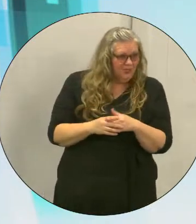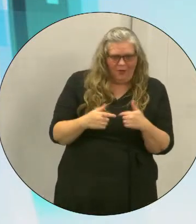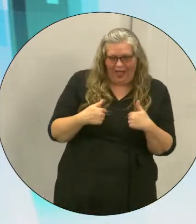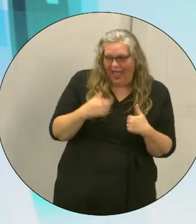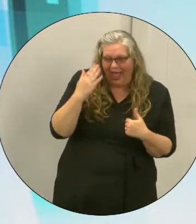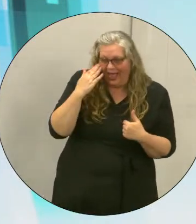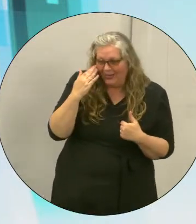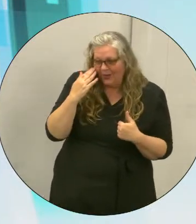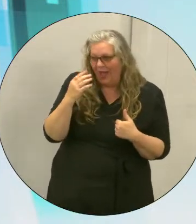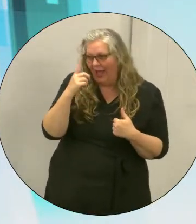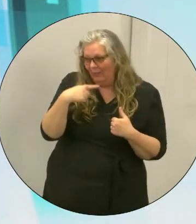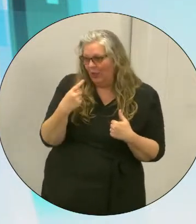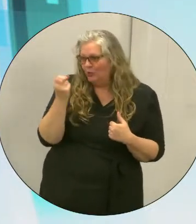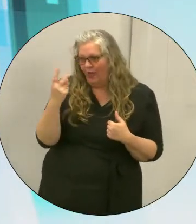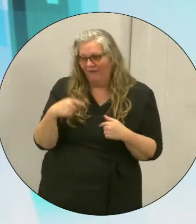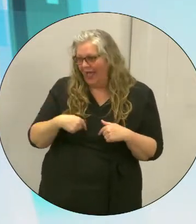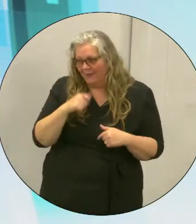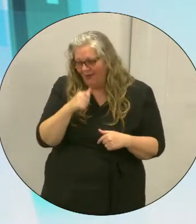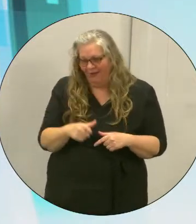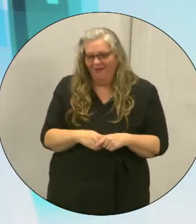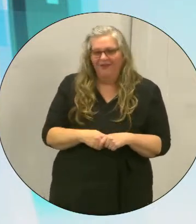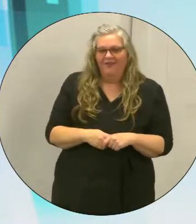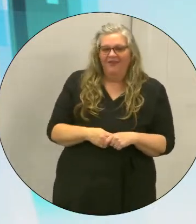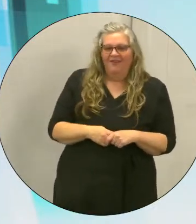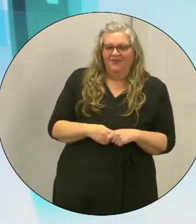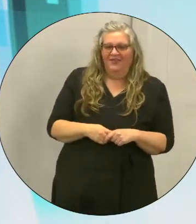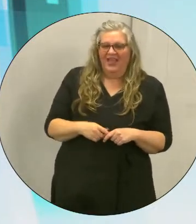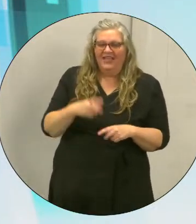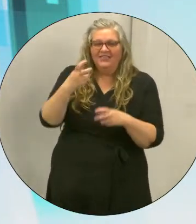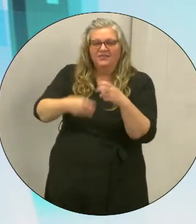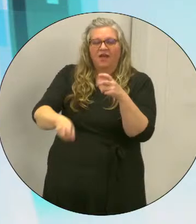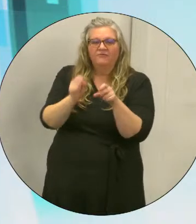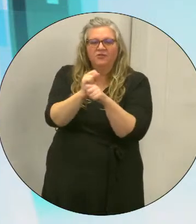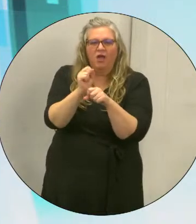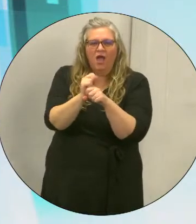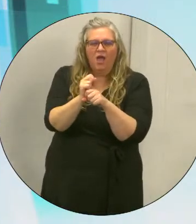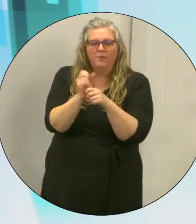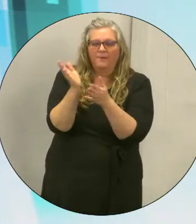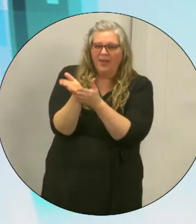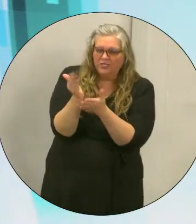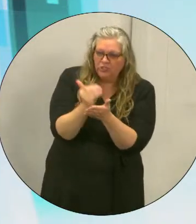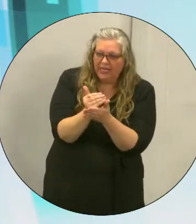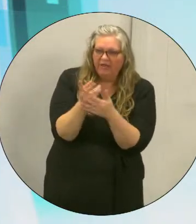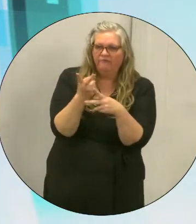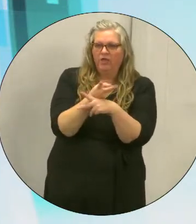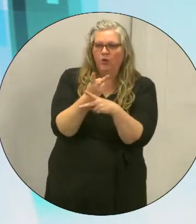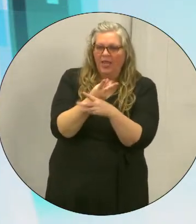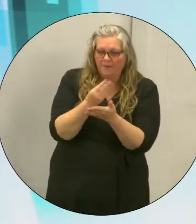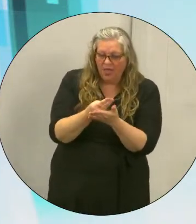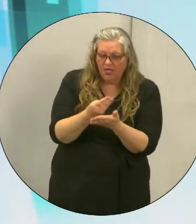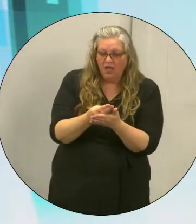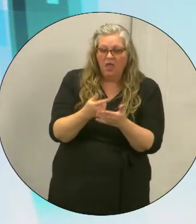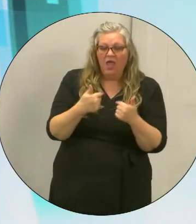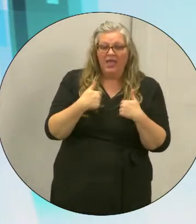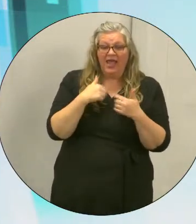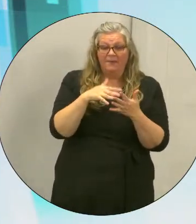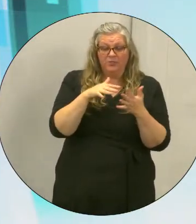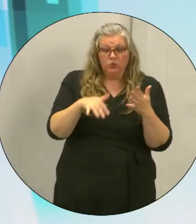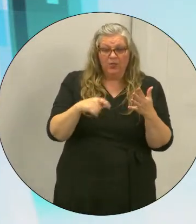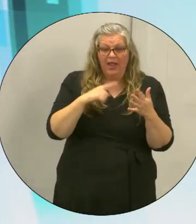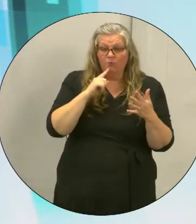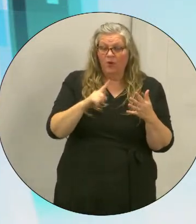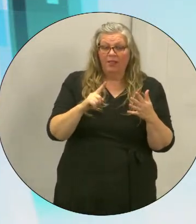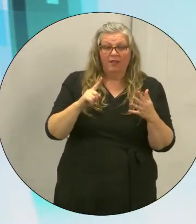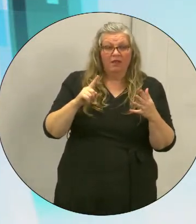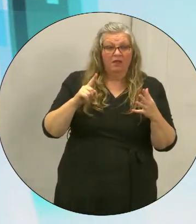so. So anyways, so I understand that it's a tough job to figure out allocating funds and budgeting. And as a student, actually, I'm inspired by